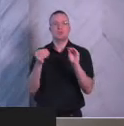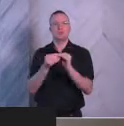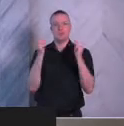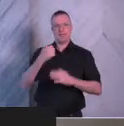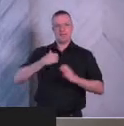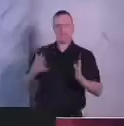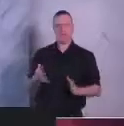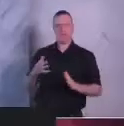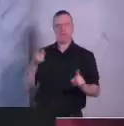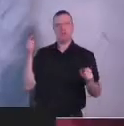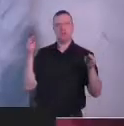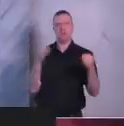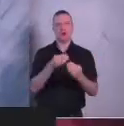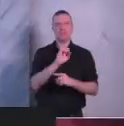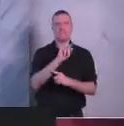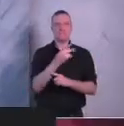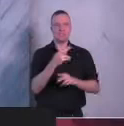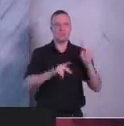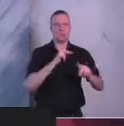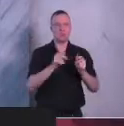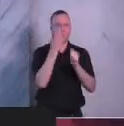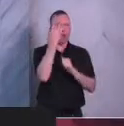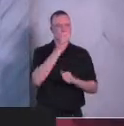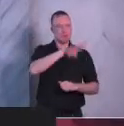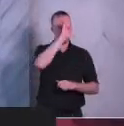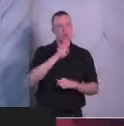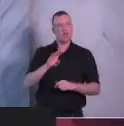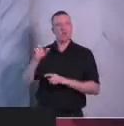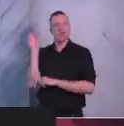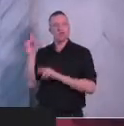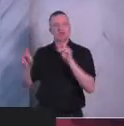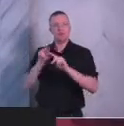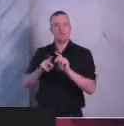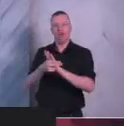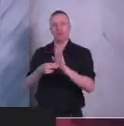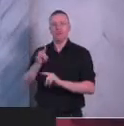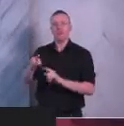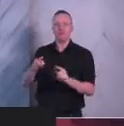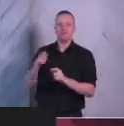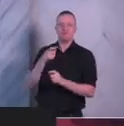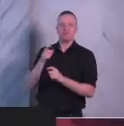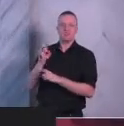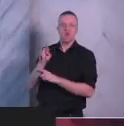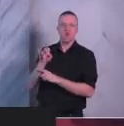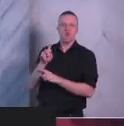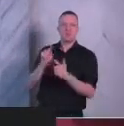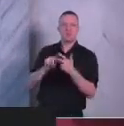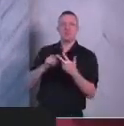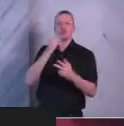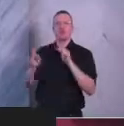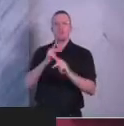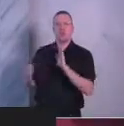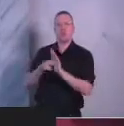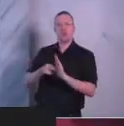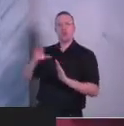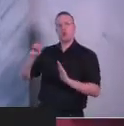Sikhs were targeted as a result of them wearing turbans. Muslims were targeted and labeled as being terrorists. Jewish people were labeled by